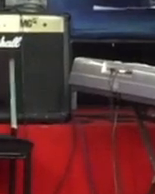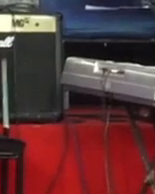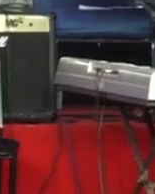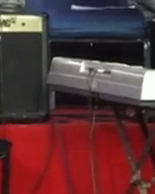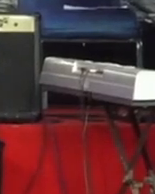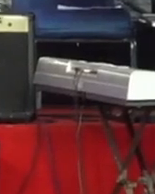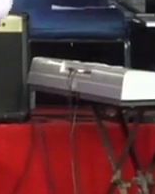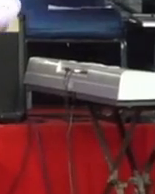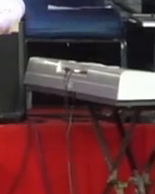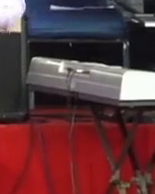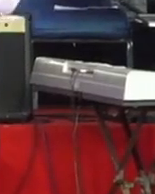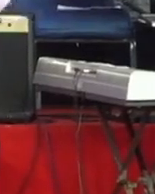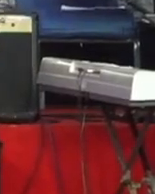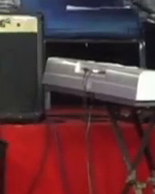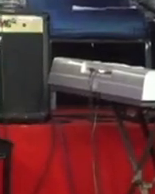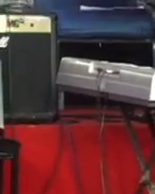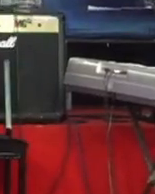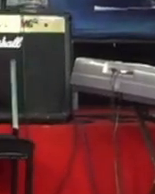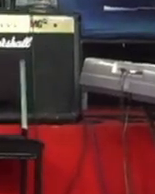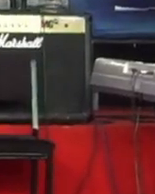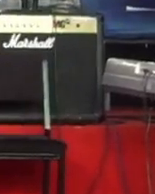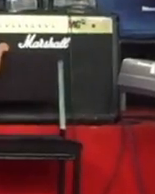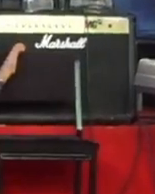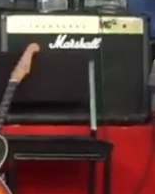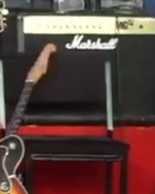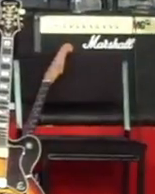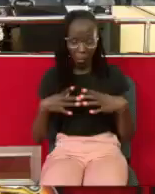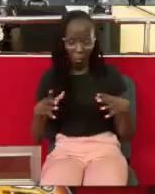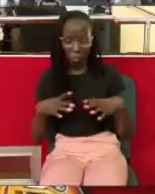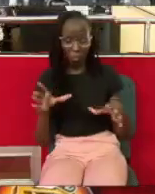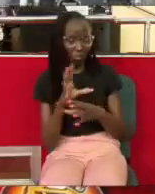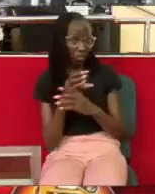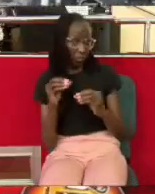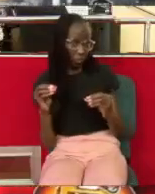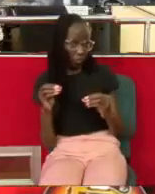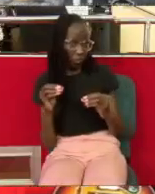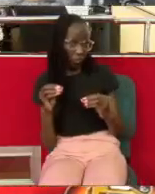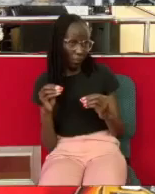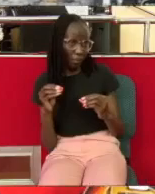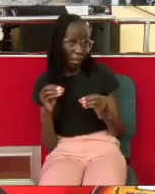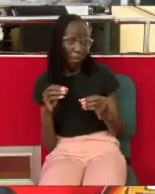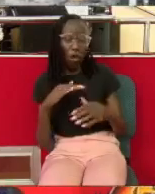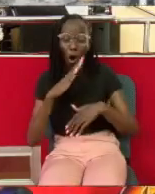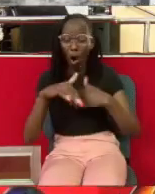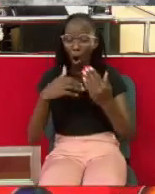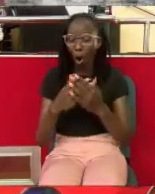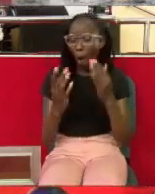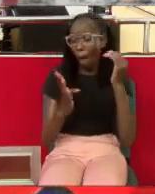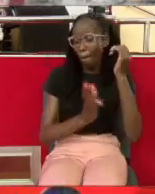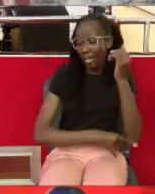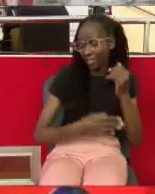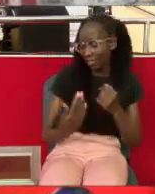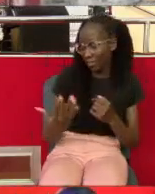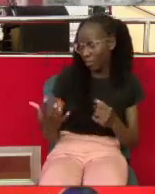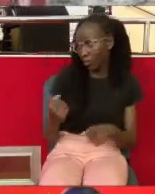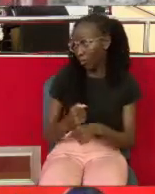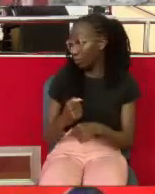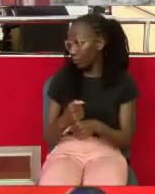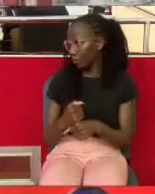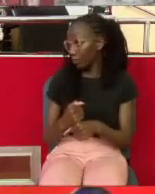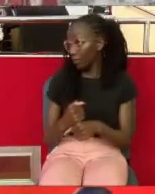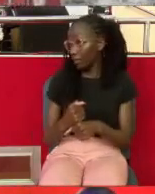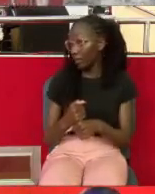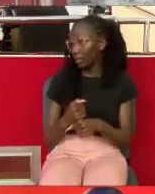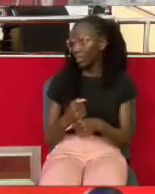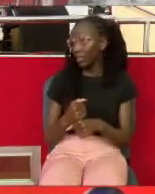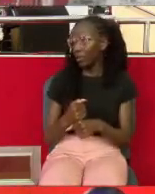measures. And everything else that is wicked. And therefore, we cannot be able